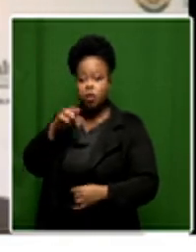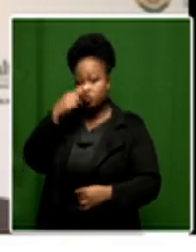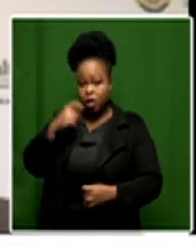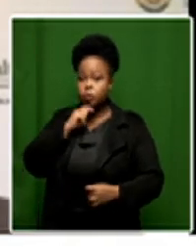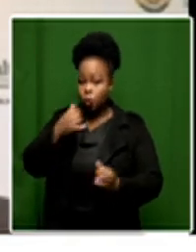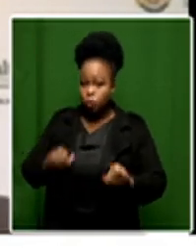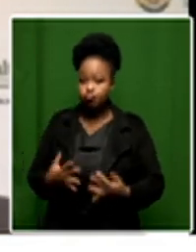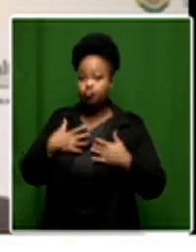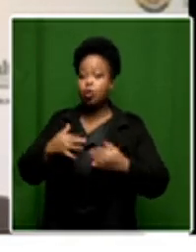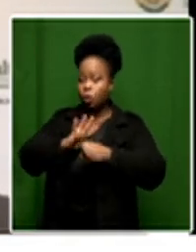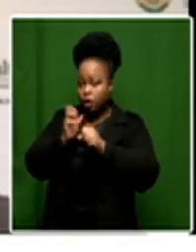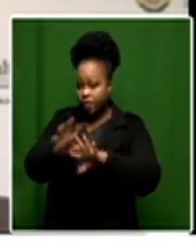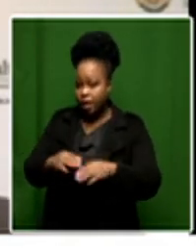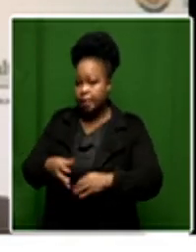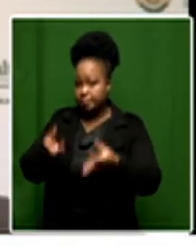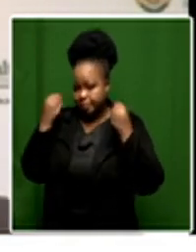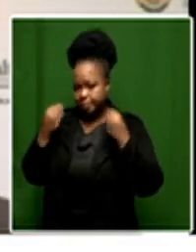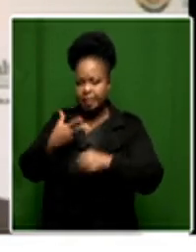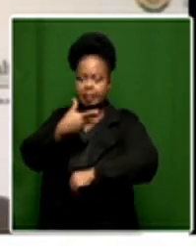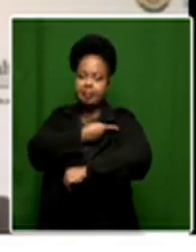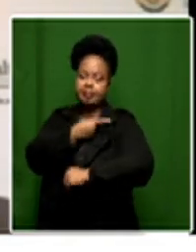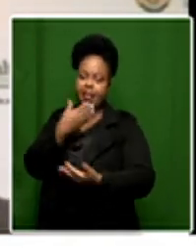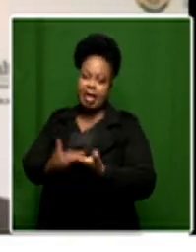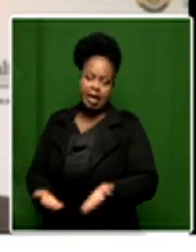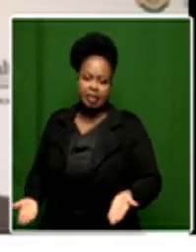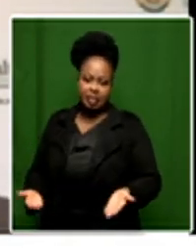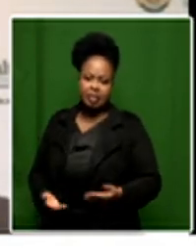the features of the coronavirus, but without ever,